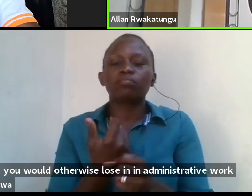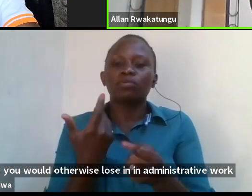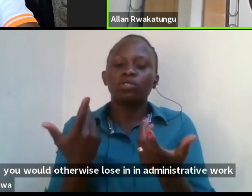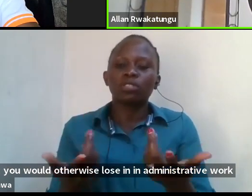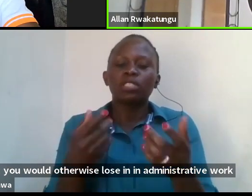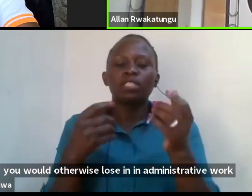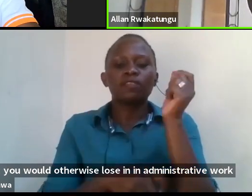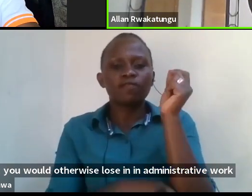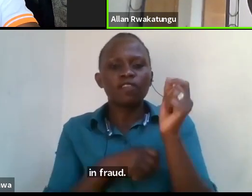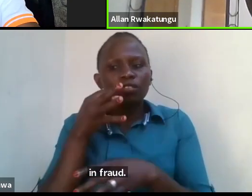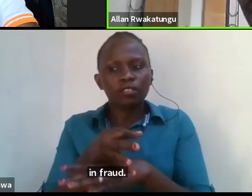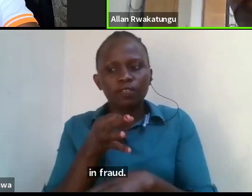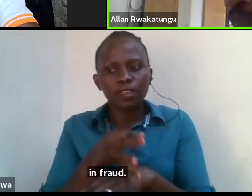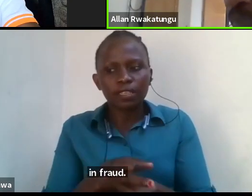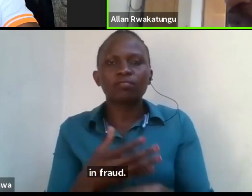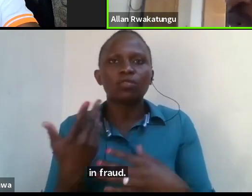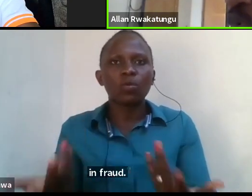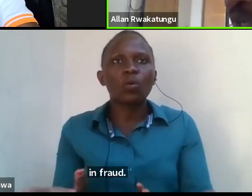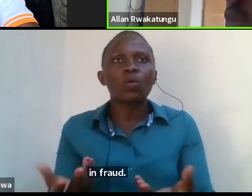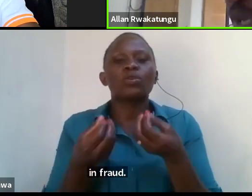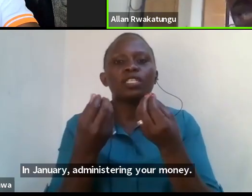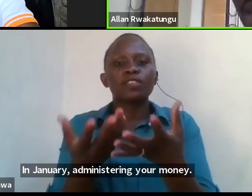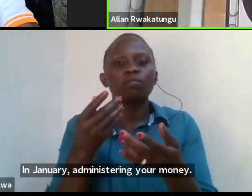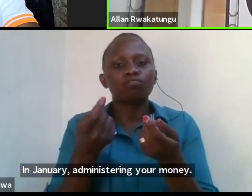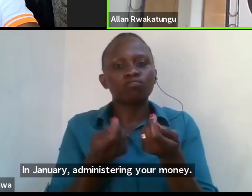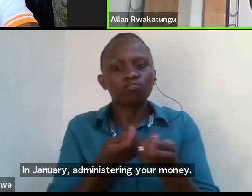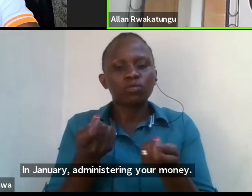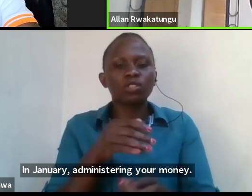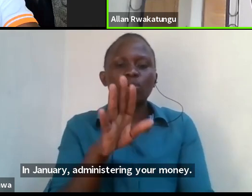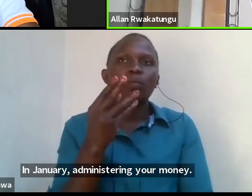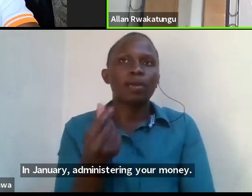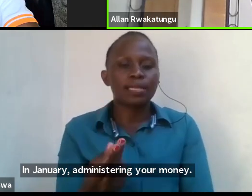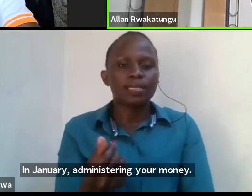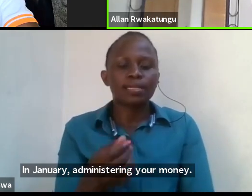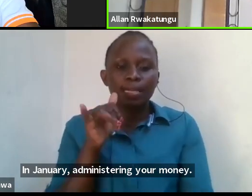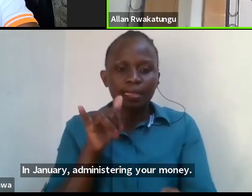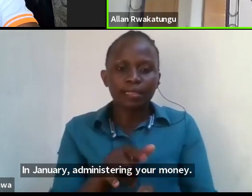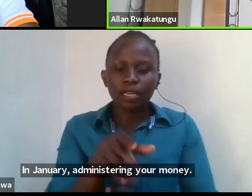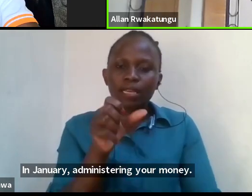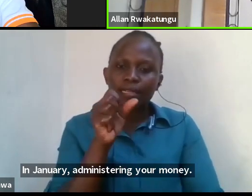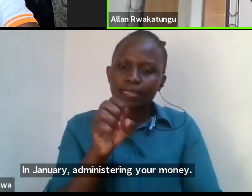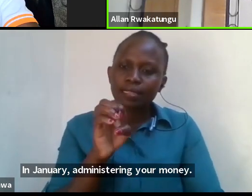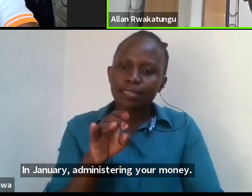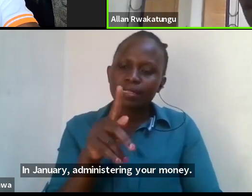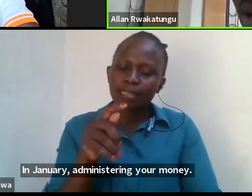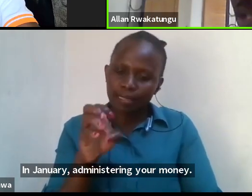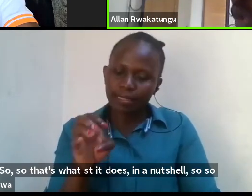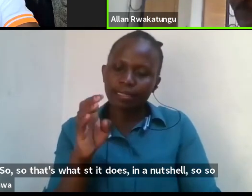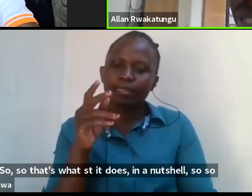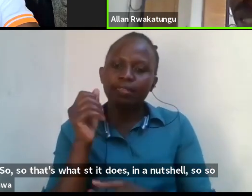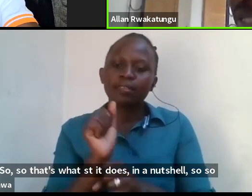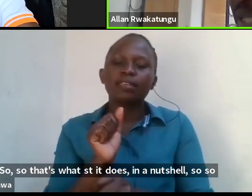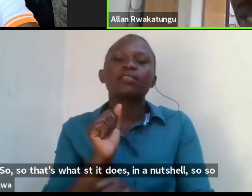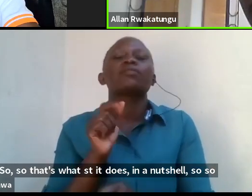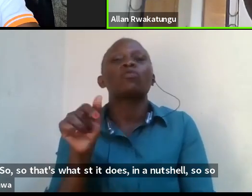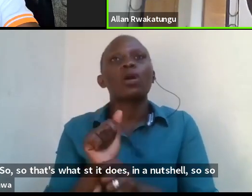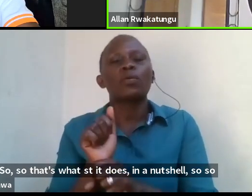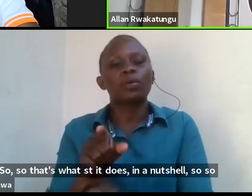administering your money. So that's what Sente does in a nutshell. So some of our